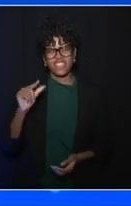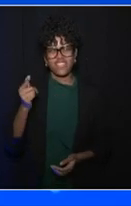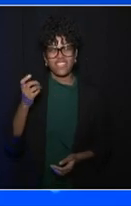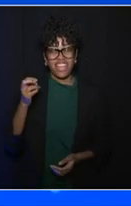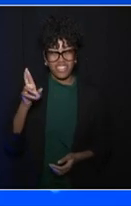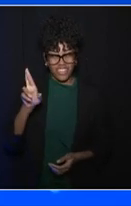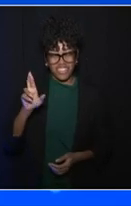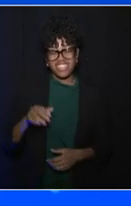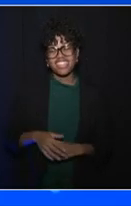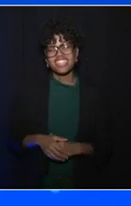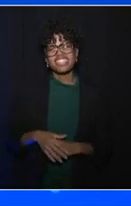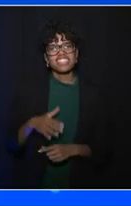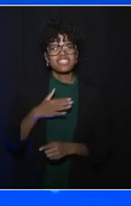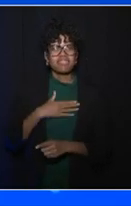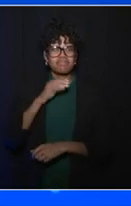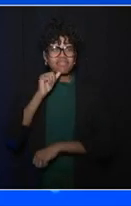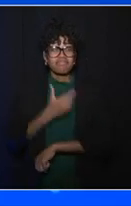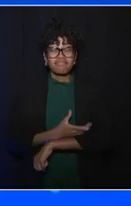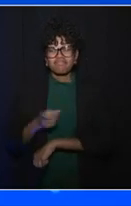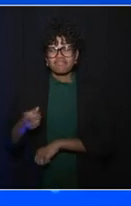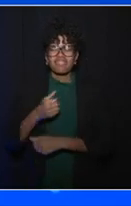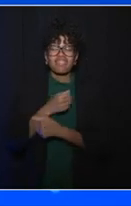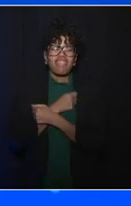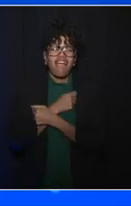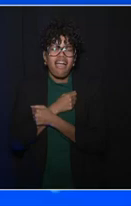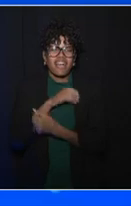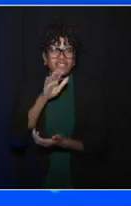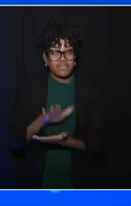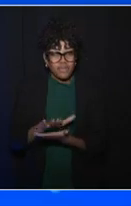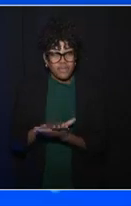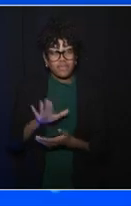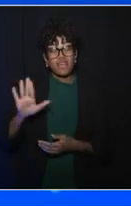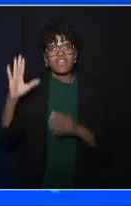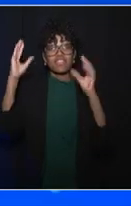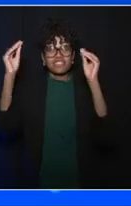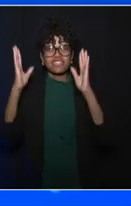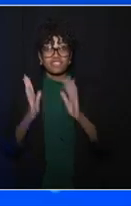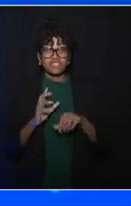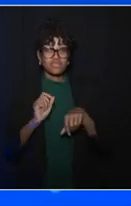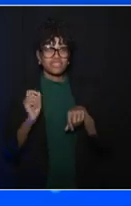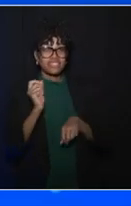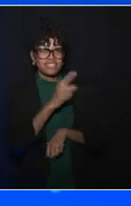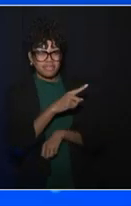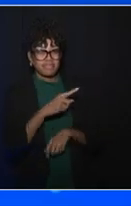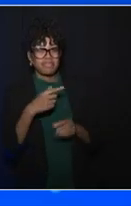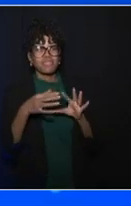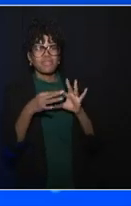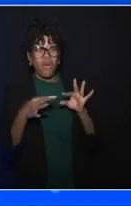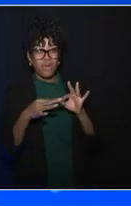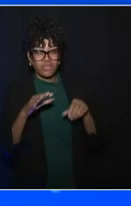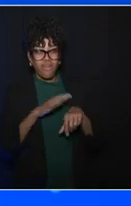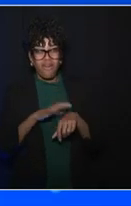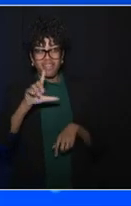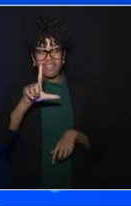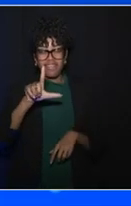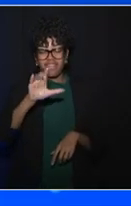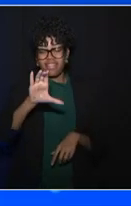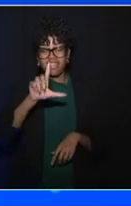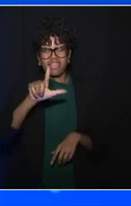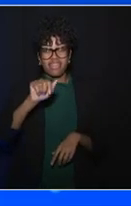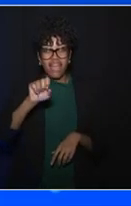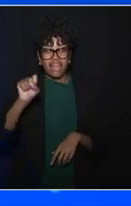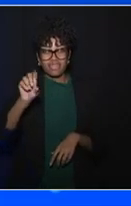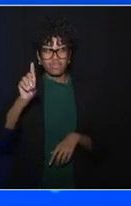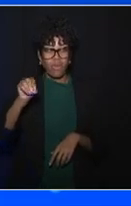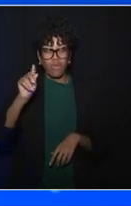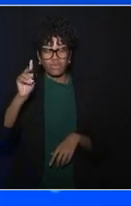loves school, whose teacher sent me notes on Class Dojo this week about the